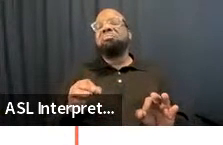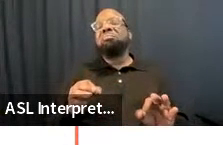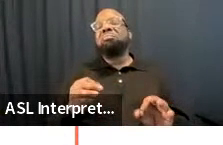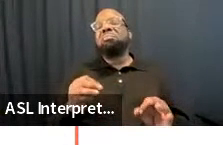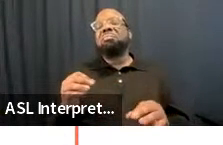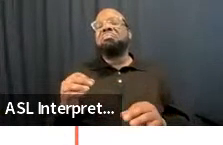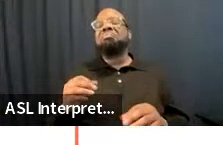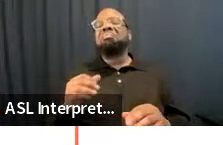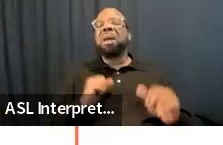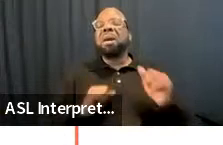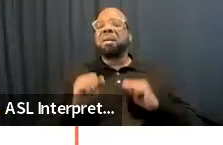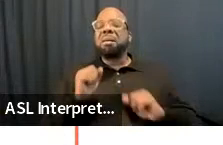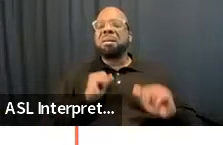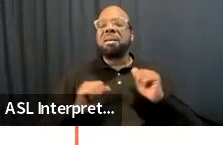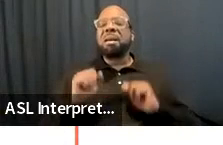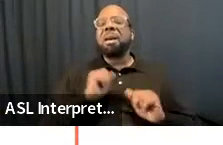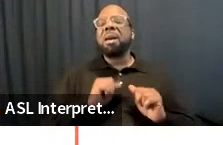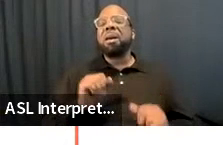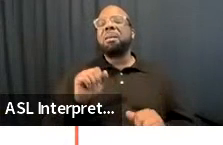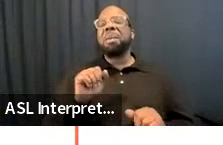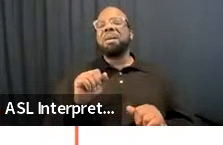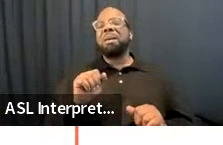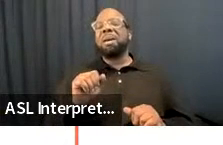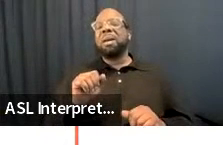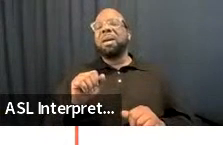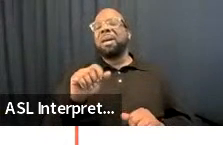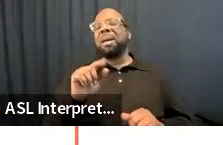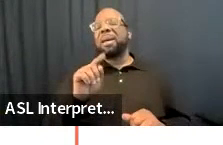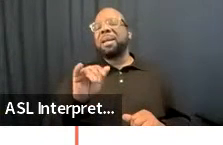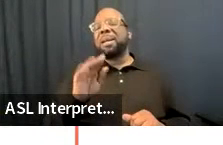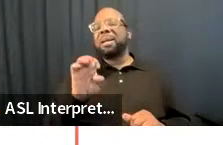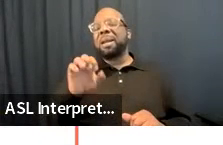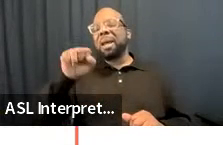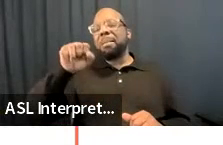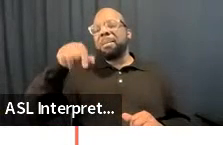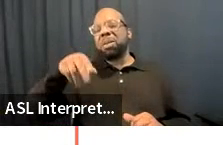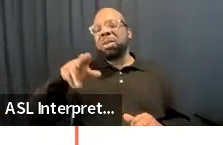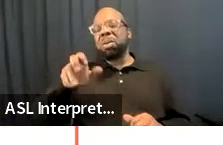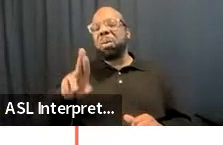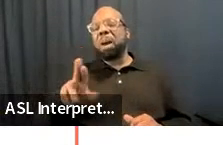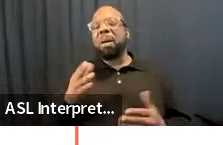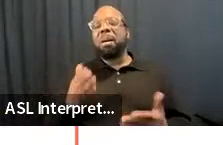like Times Square. And what the proposal would do is